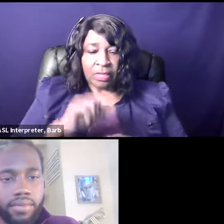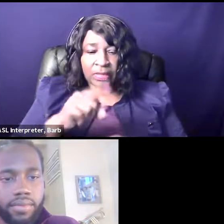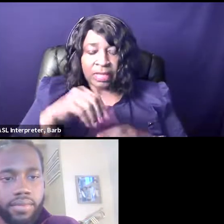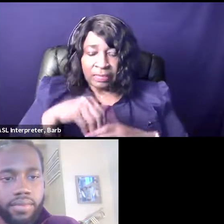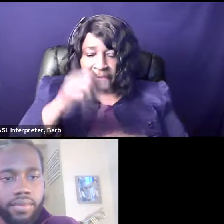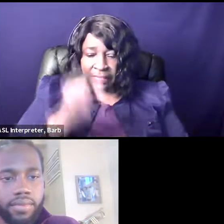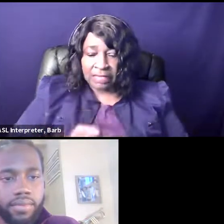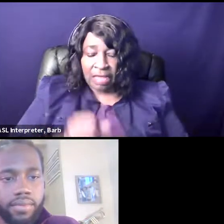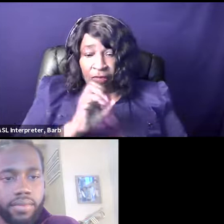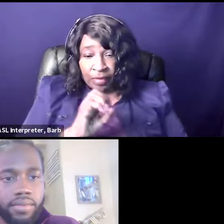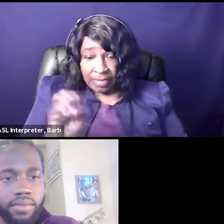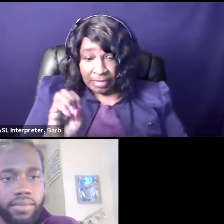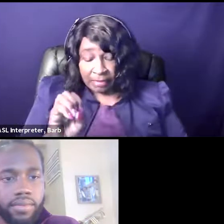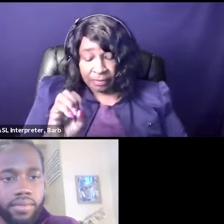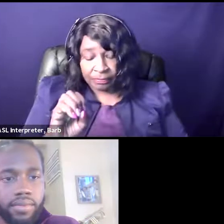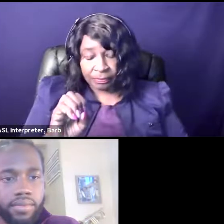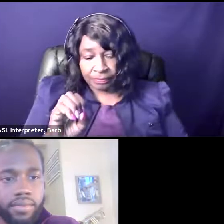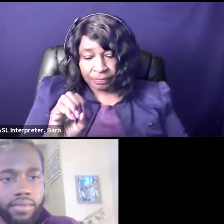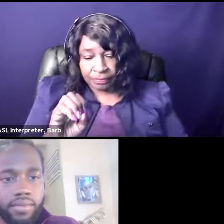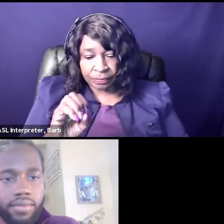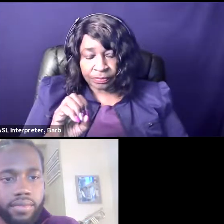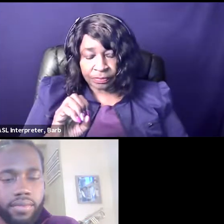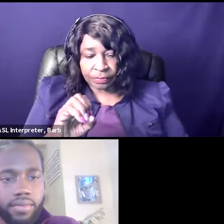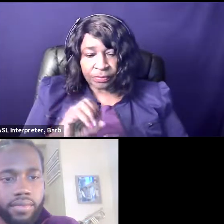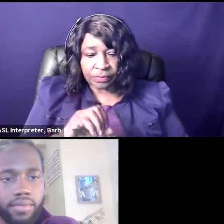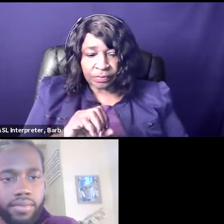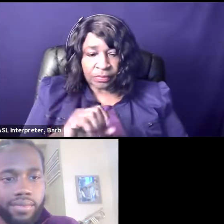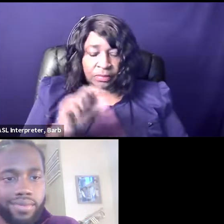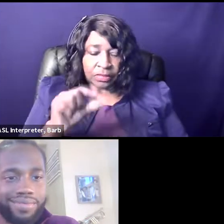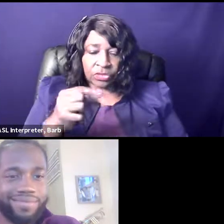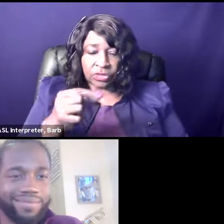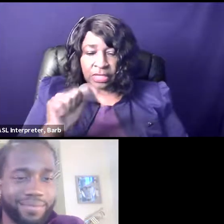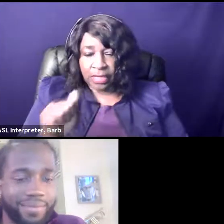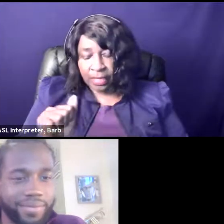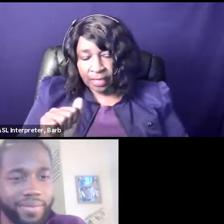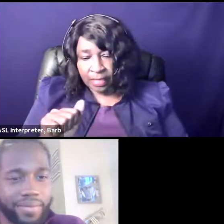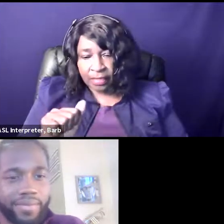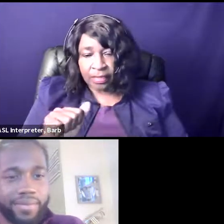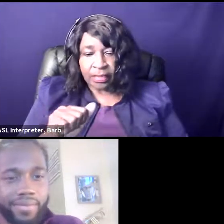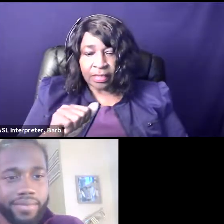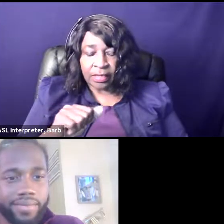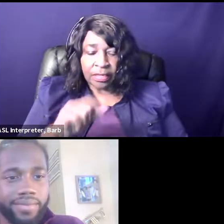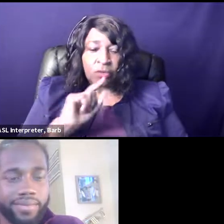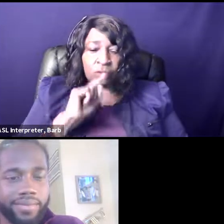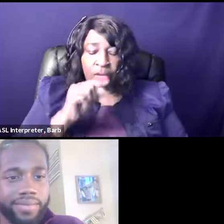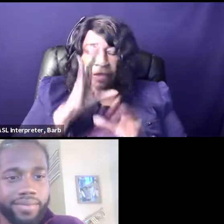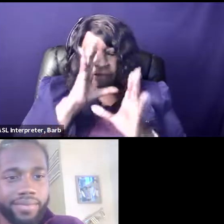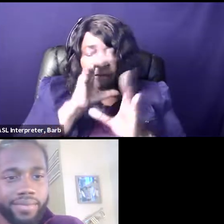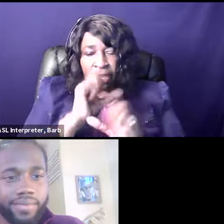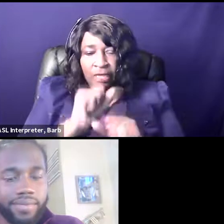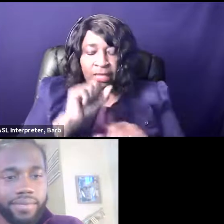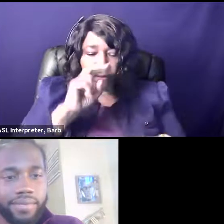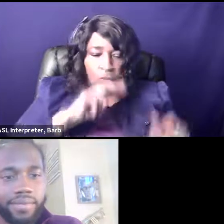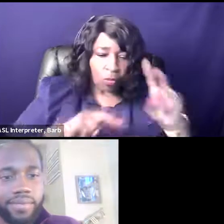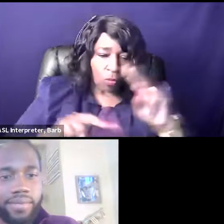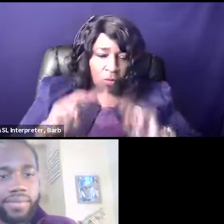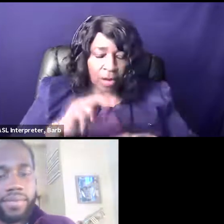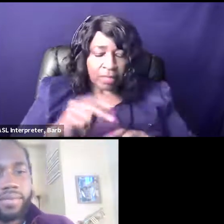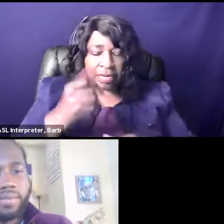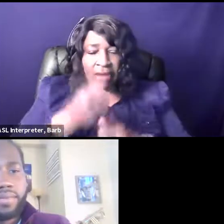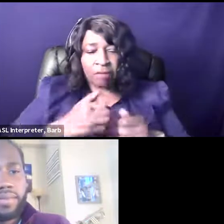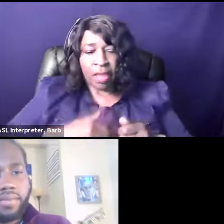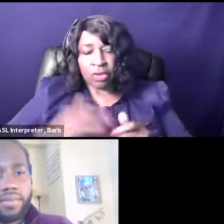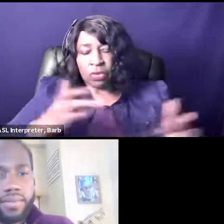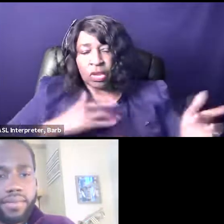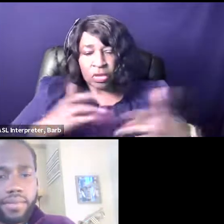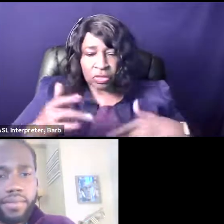Southeast, We the Plug though in Georgia, which was really fascinating to watch because everybody was concerned about the